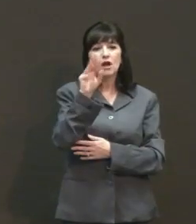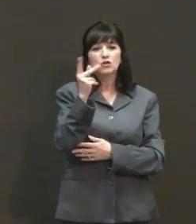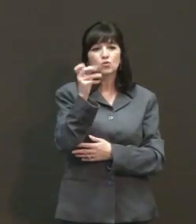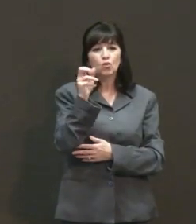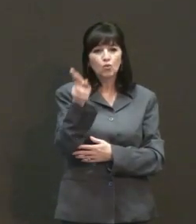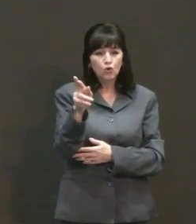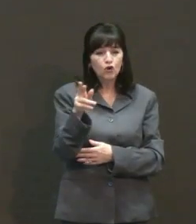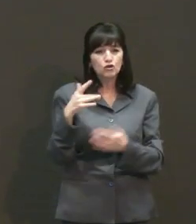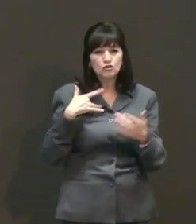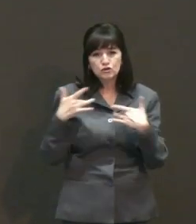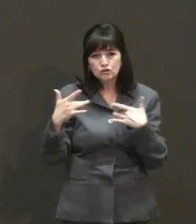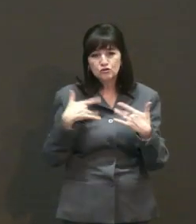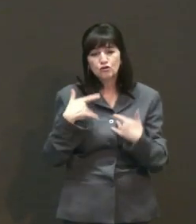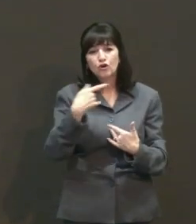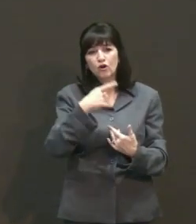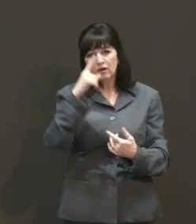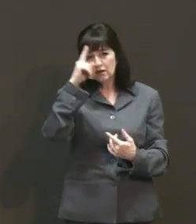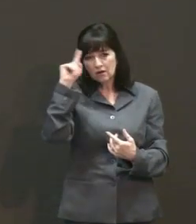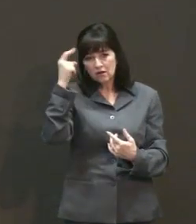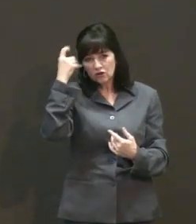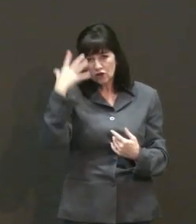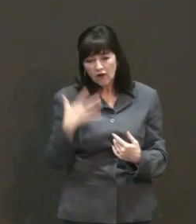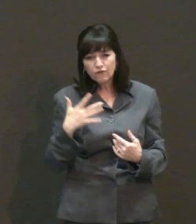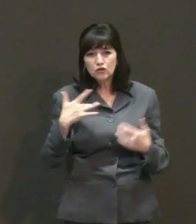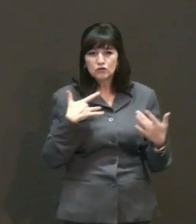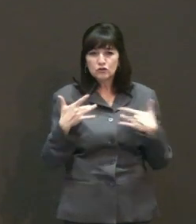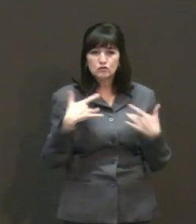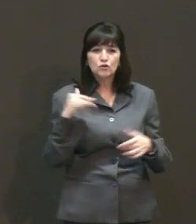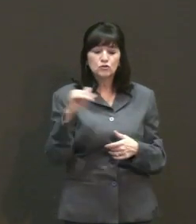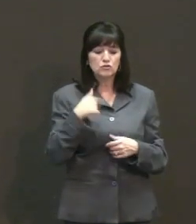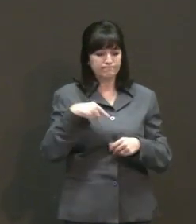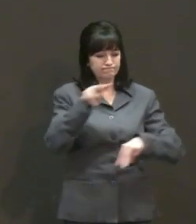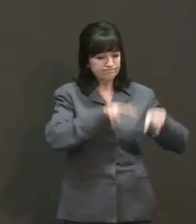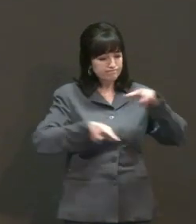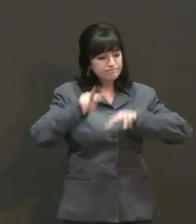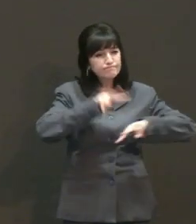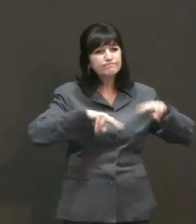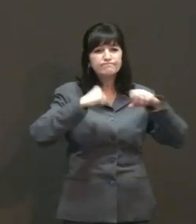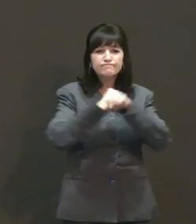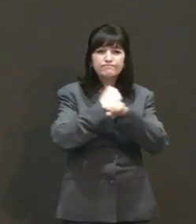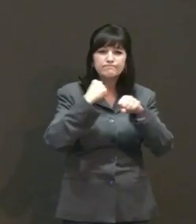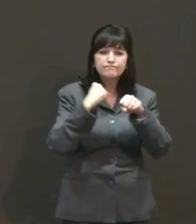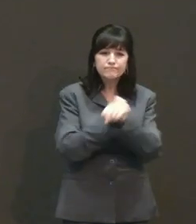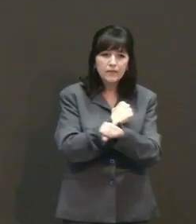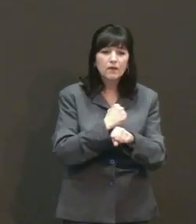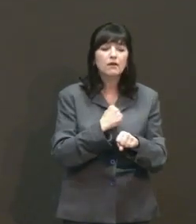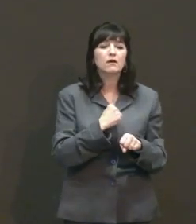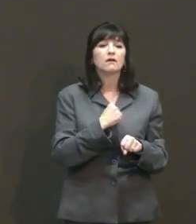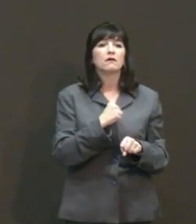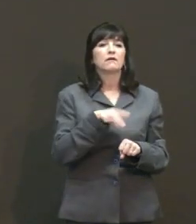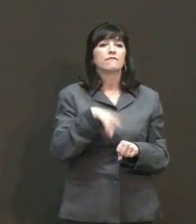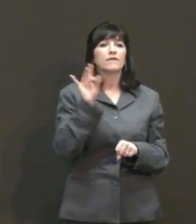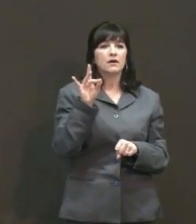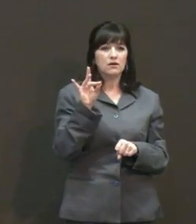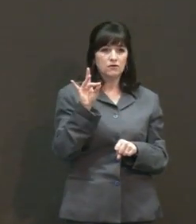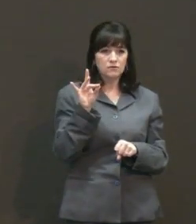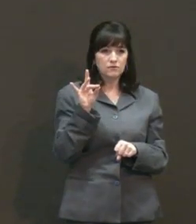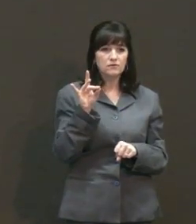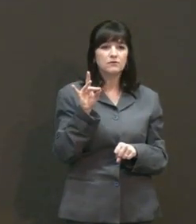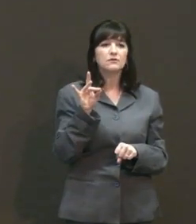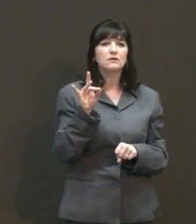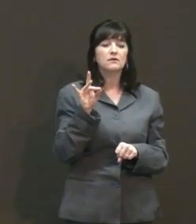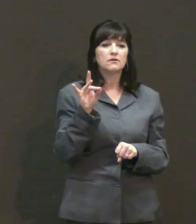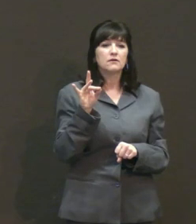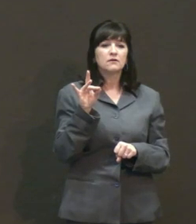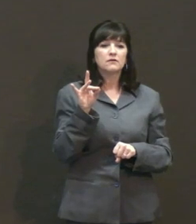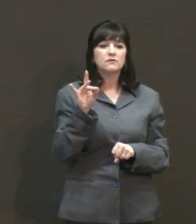governor, concerned. Now, we've looked at our data, and one thing that we have found is that for a